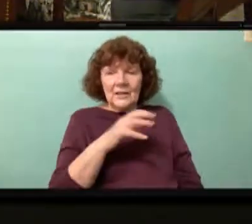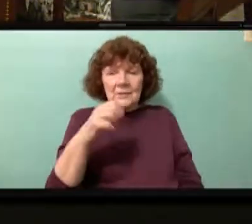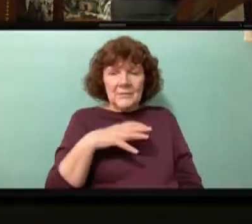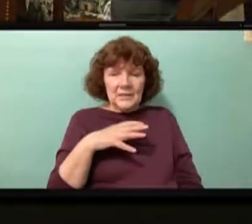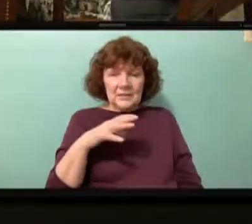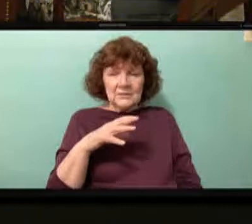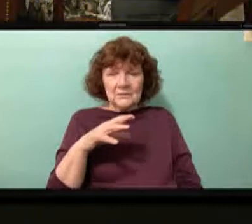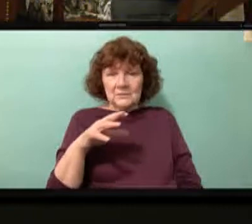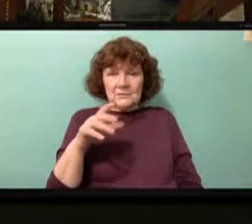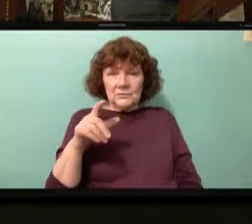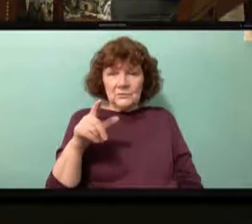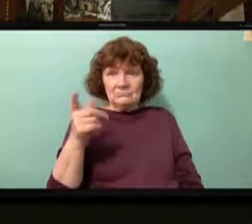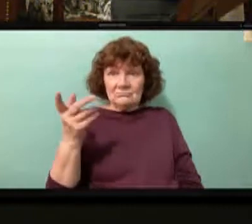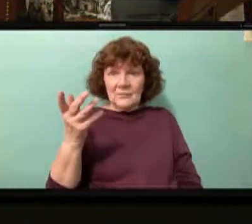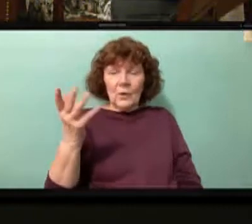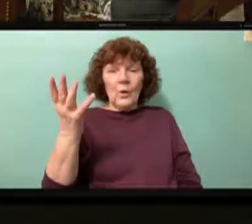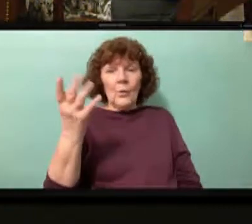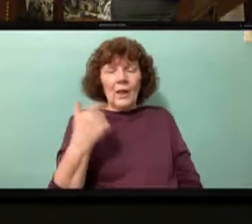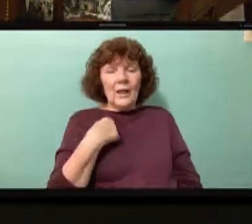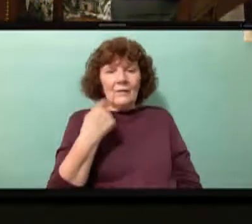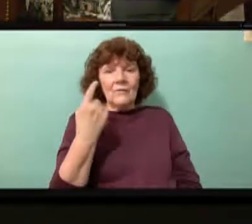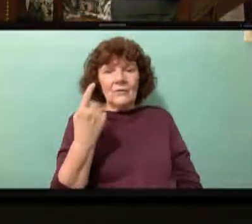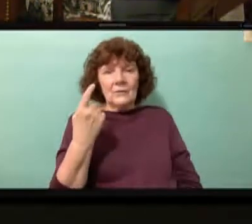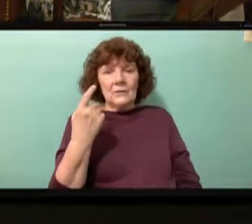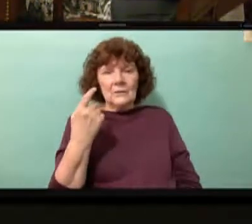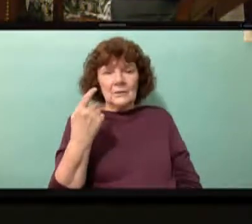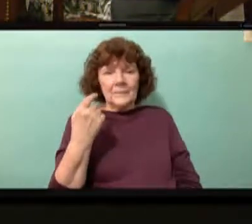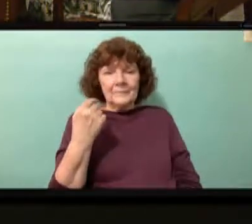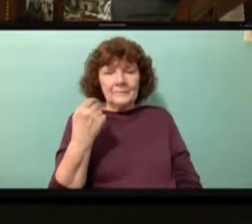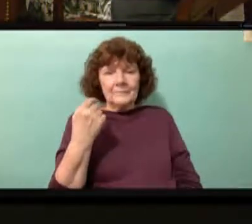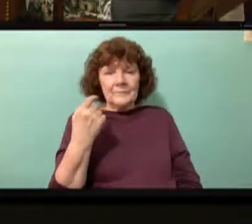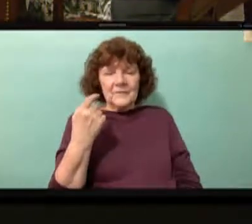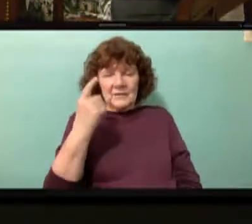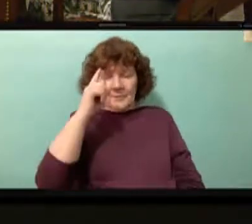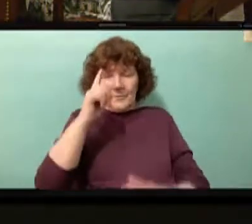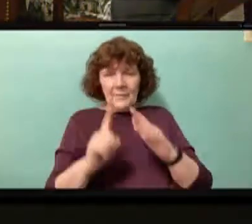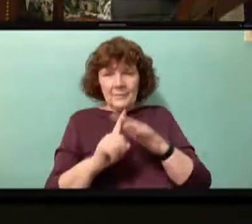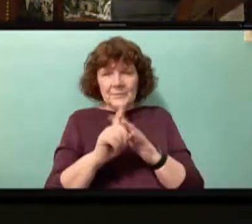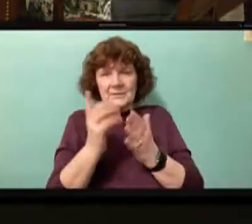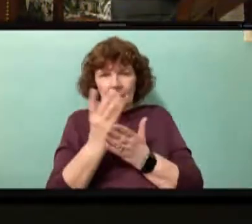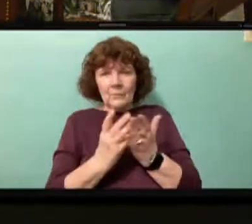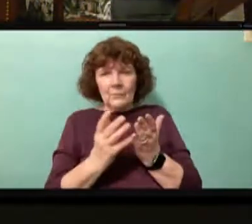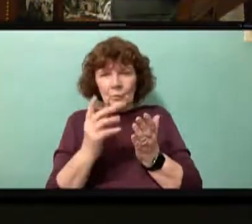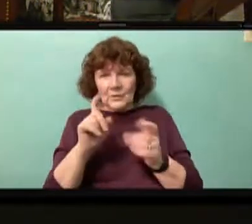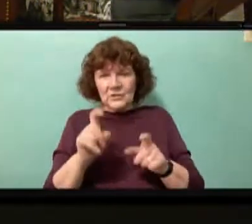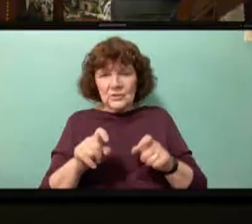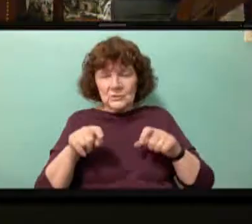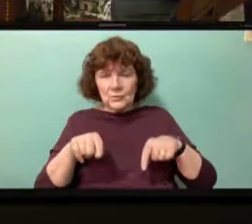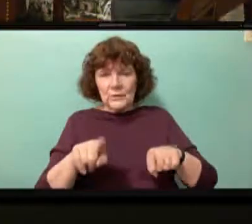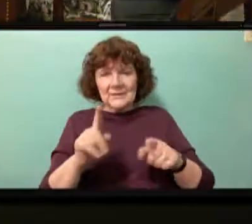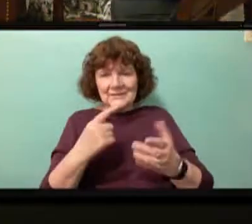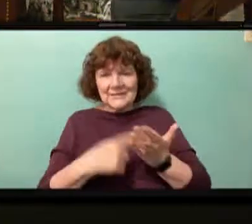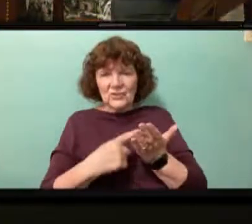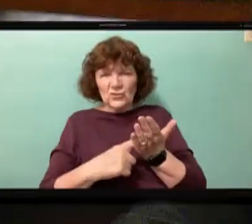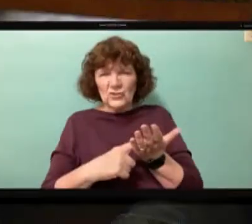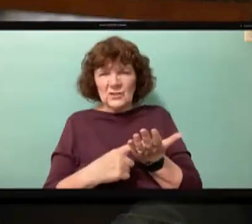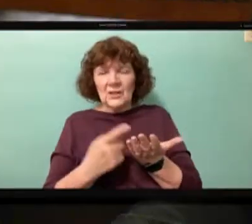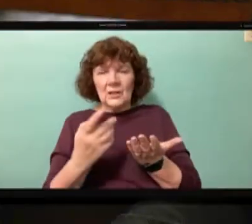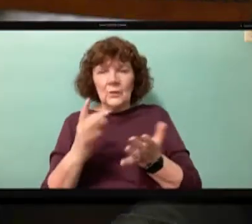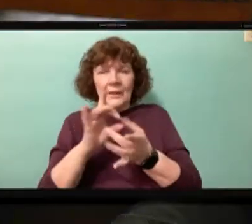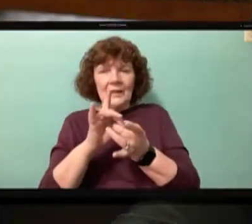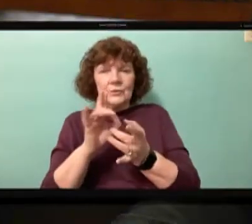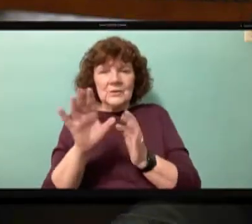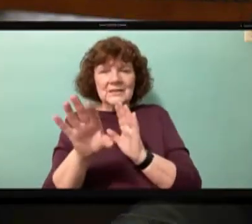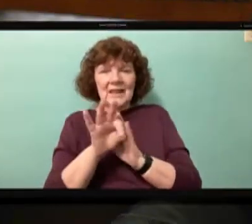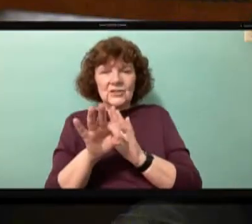Thank you. I just had a couple follow-up questions as we were having a little more discussion there. So in terms of the selection committee, again, I